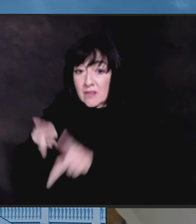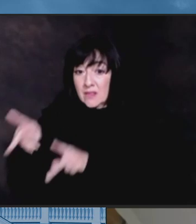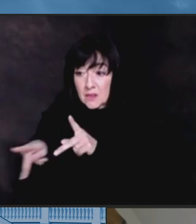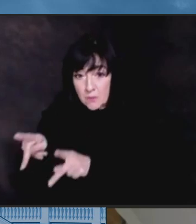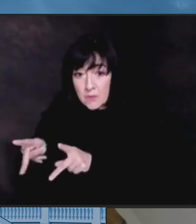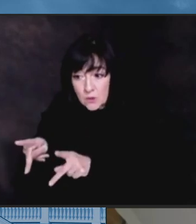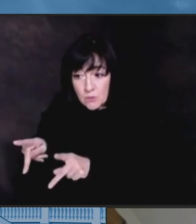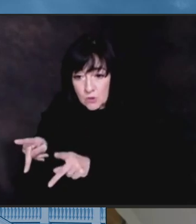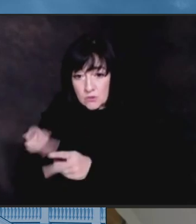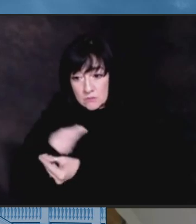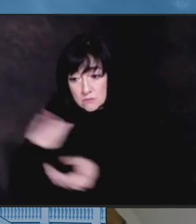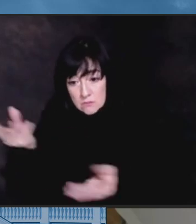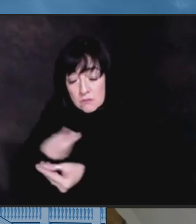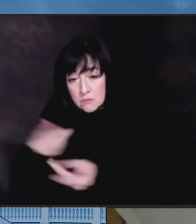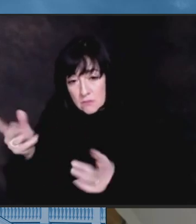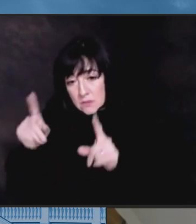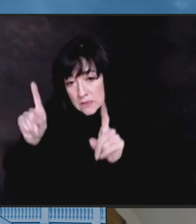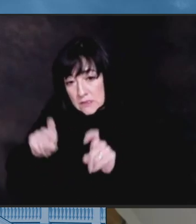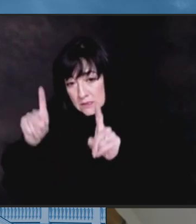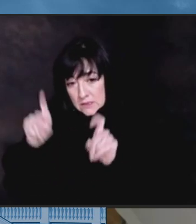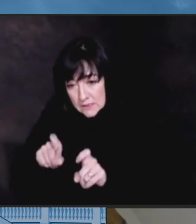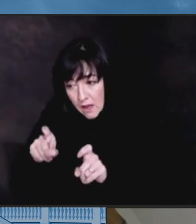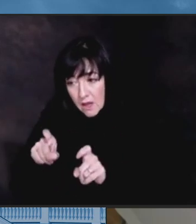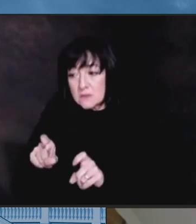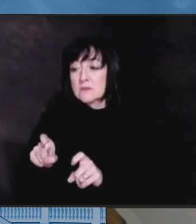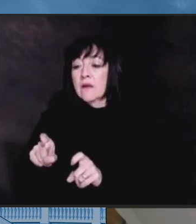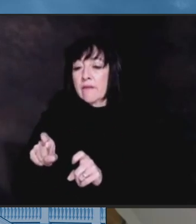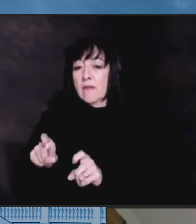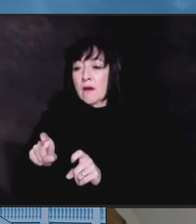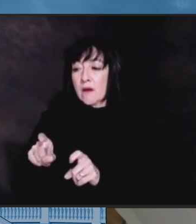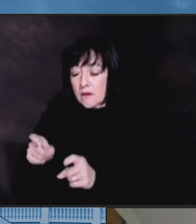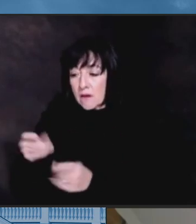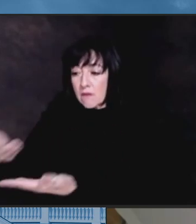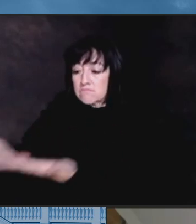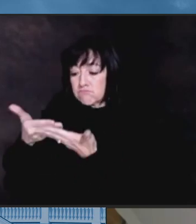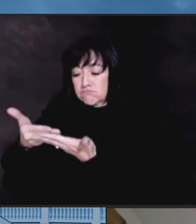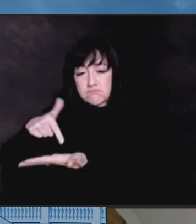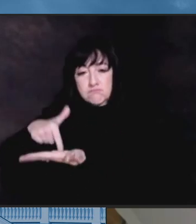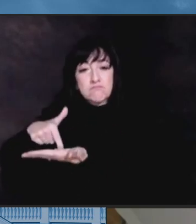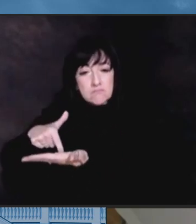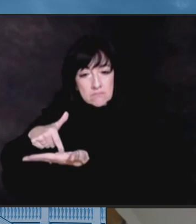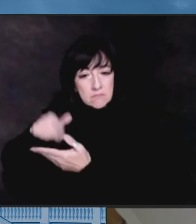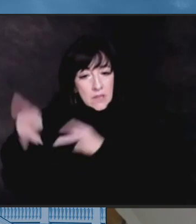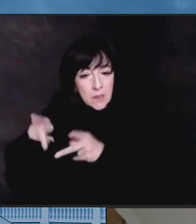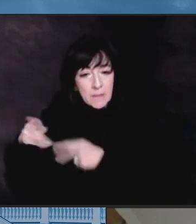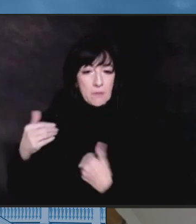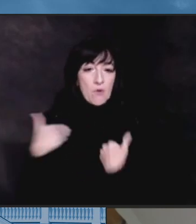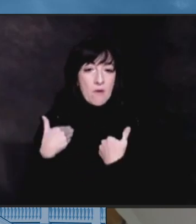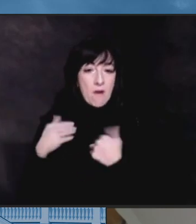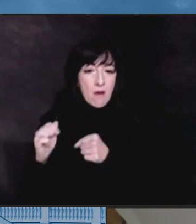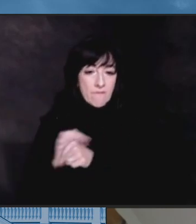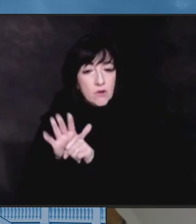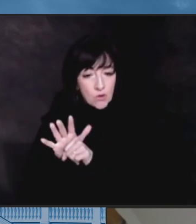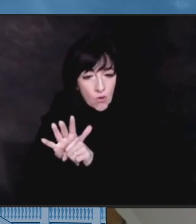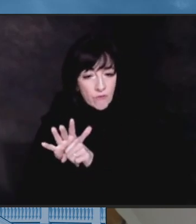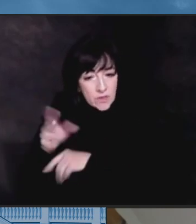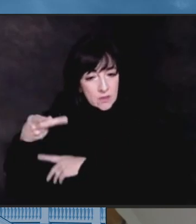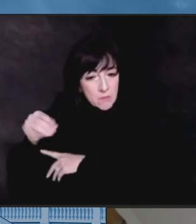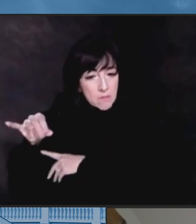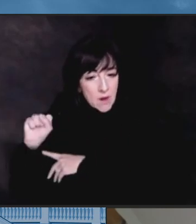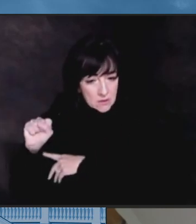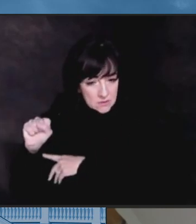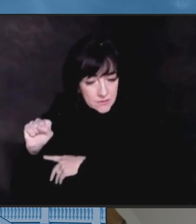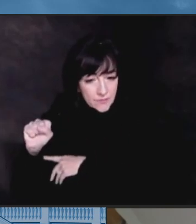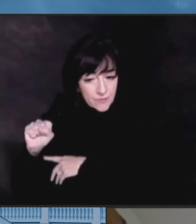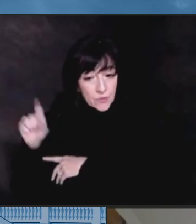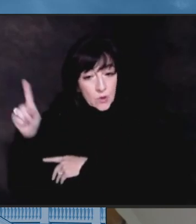administered on a particular day are coming back positive. The World Health Organization goal there